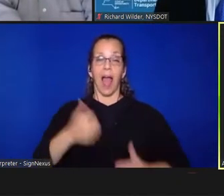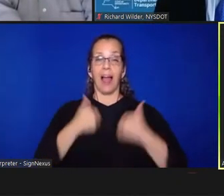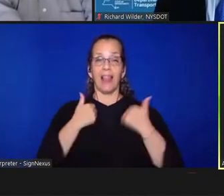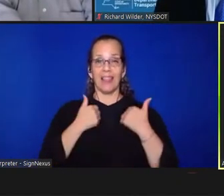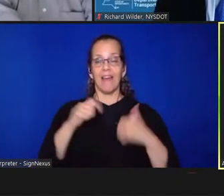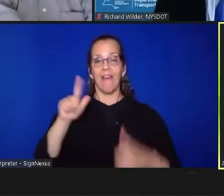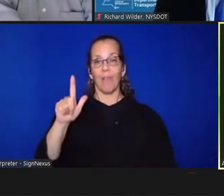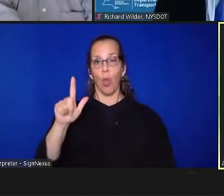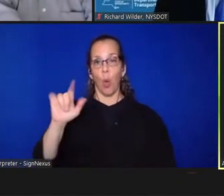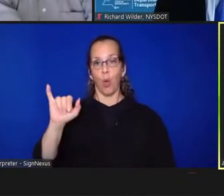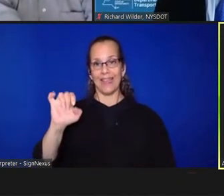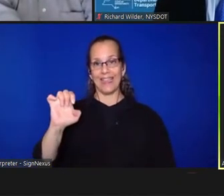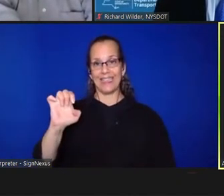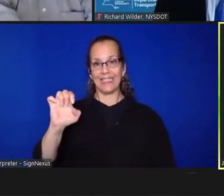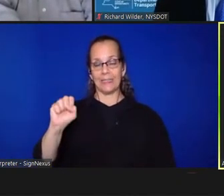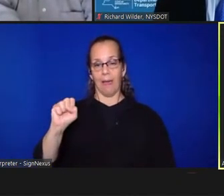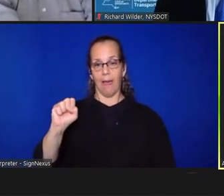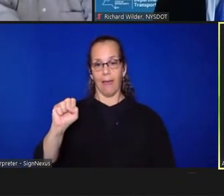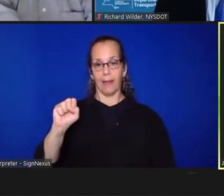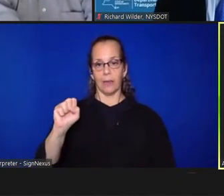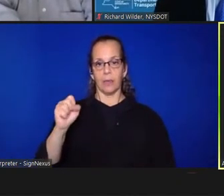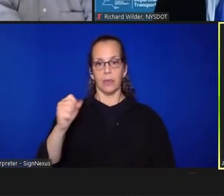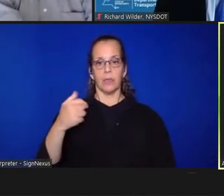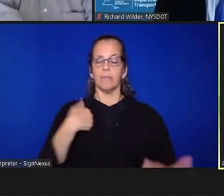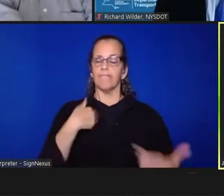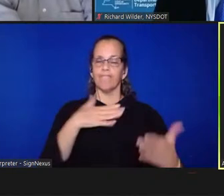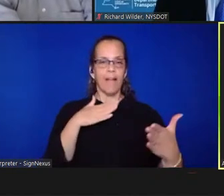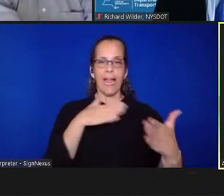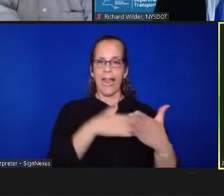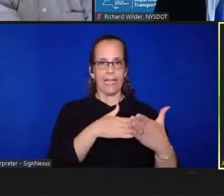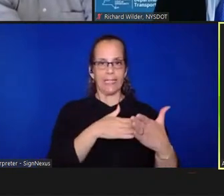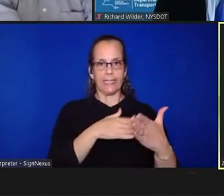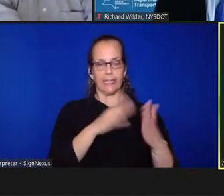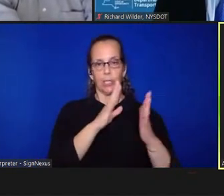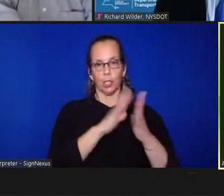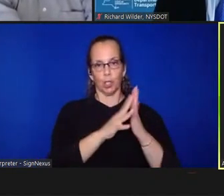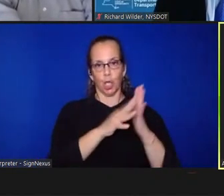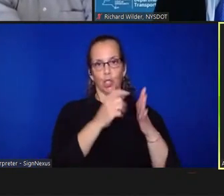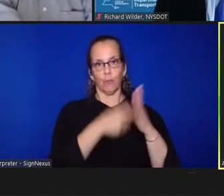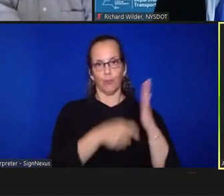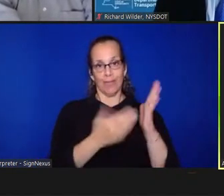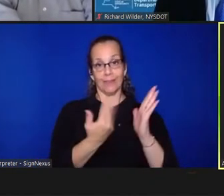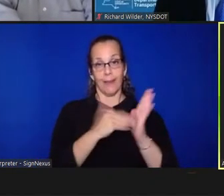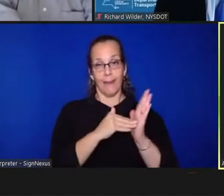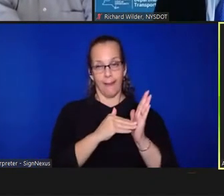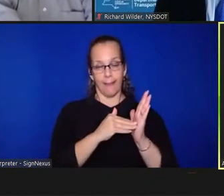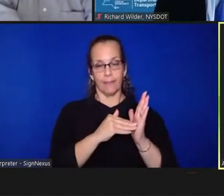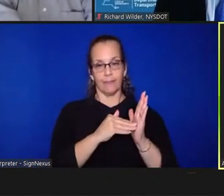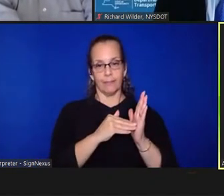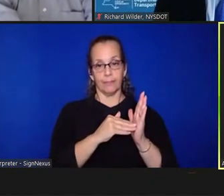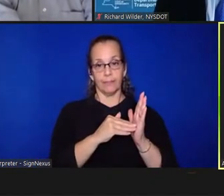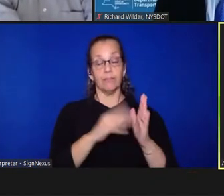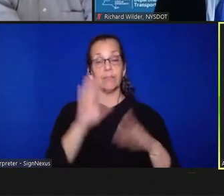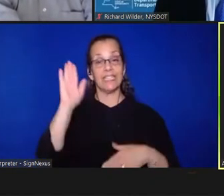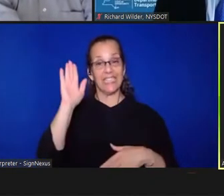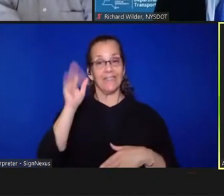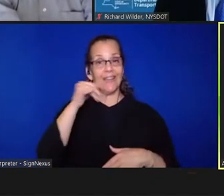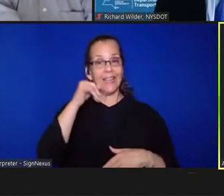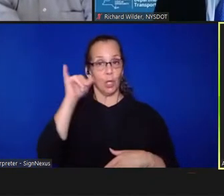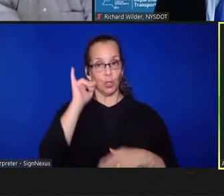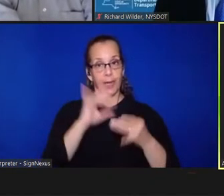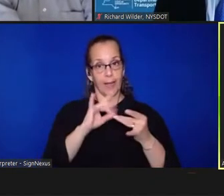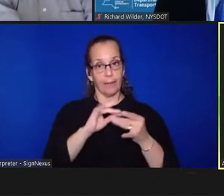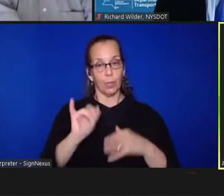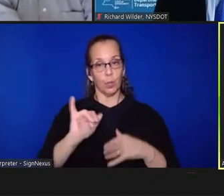I'm testifying against congestion pricing again today um I testified yesterday even though